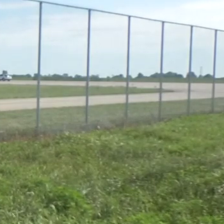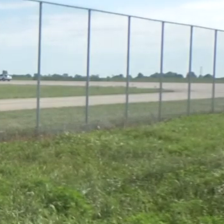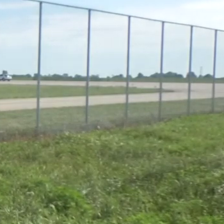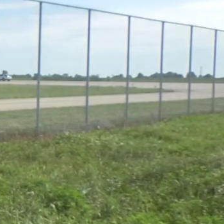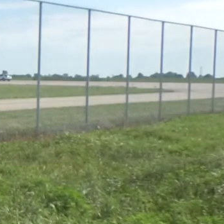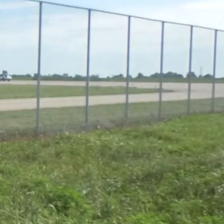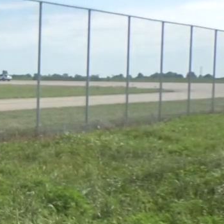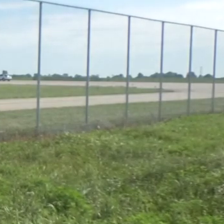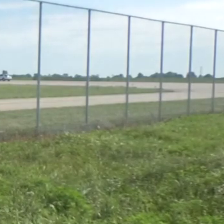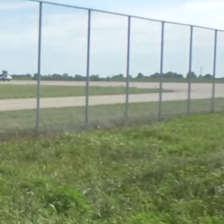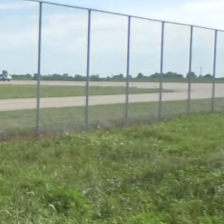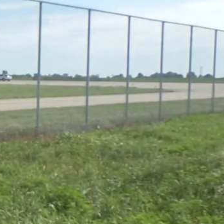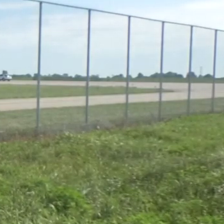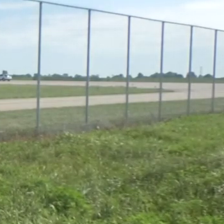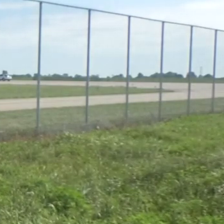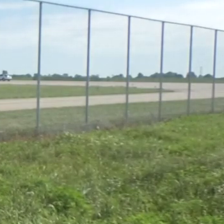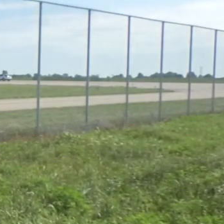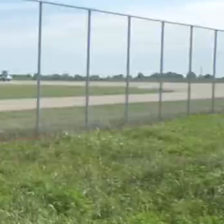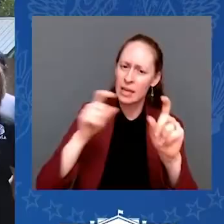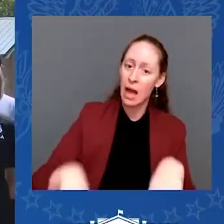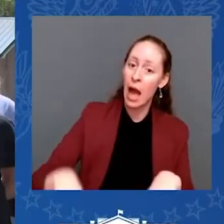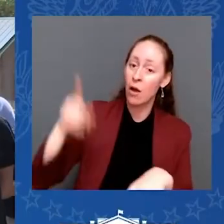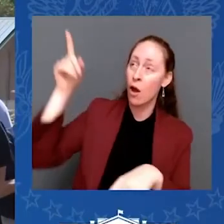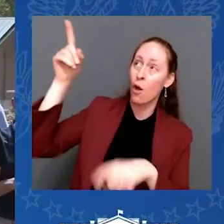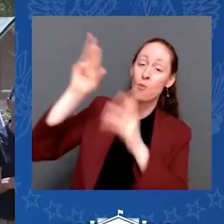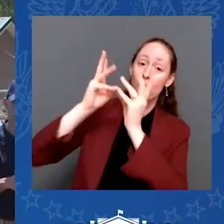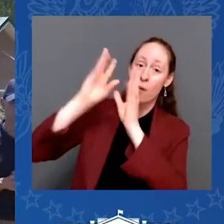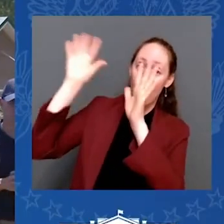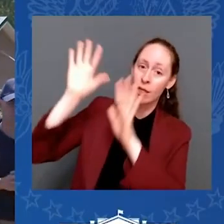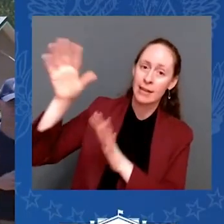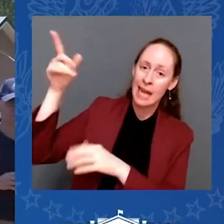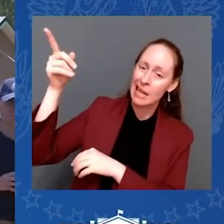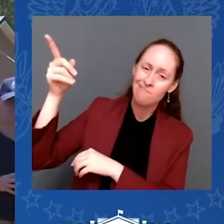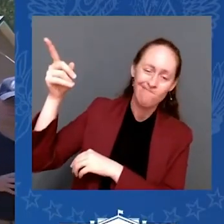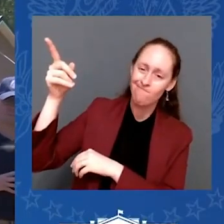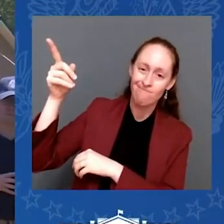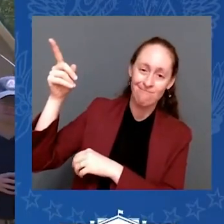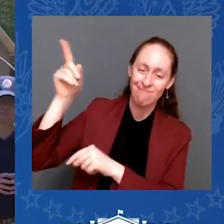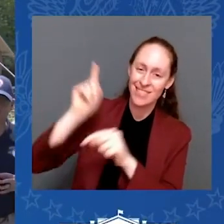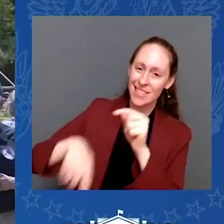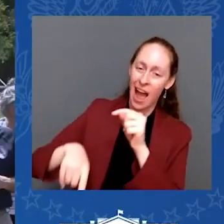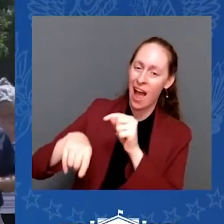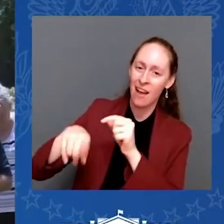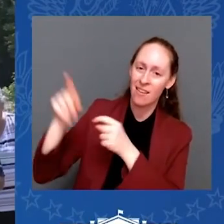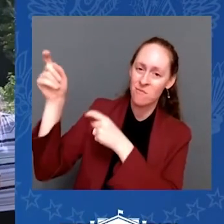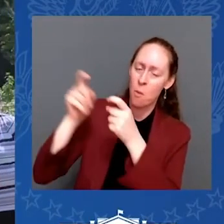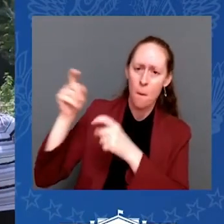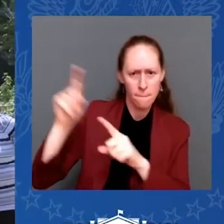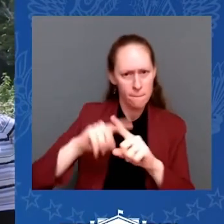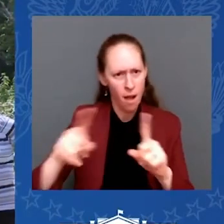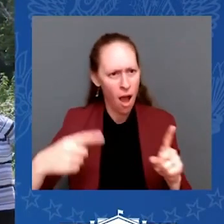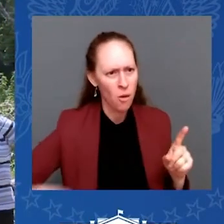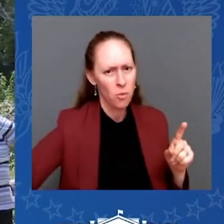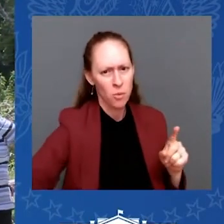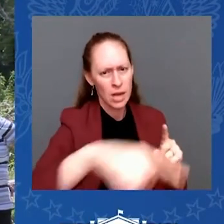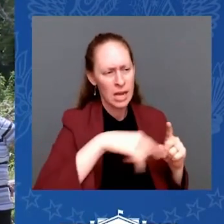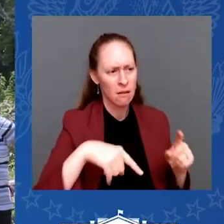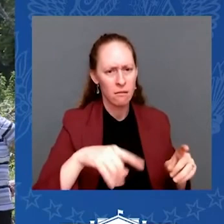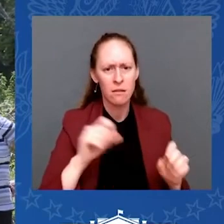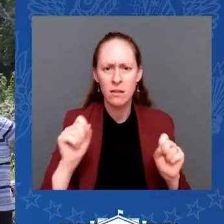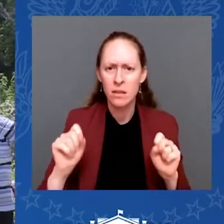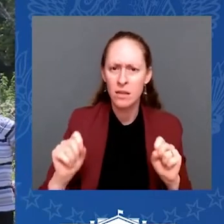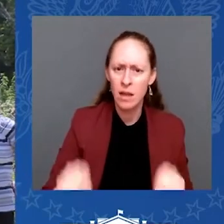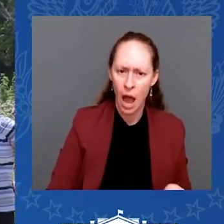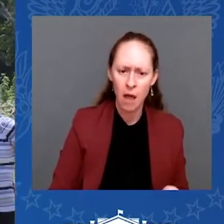Brittany Beshear to view flood damage in eastern Kentucky. And I promise you, we're staying, the federal government along with the state and county